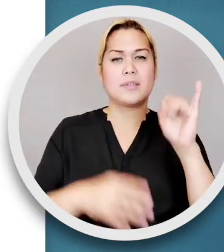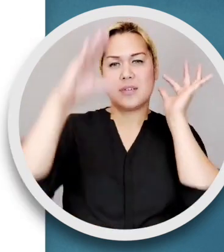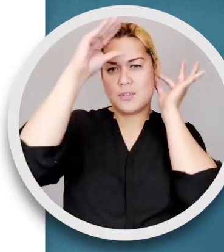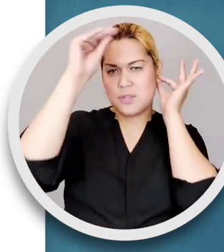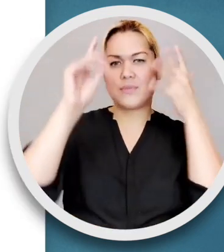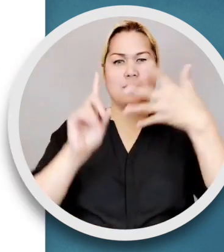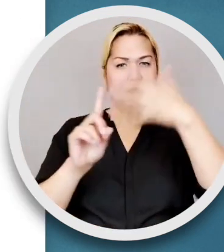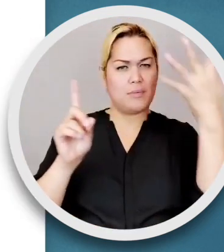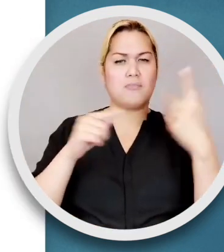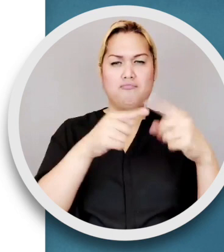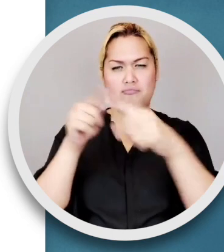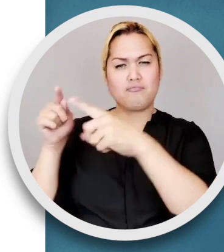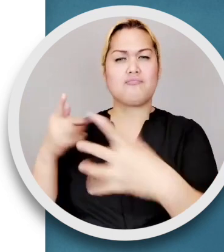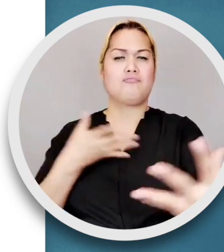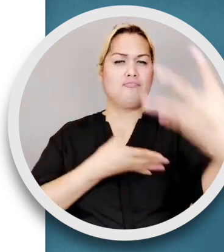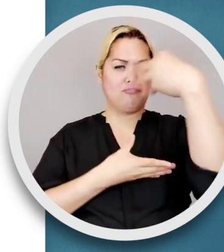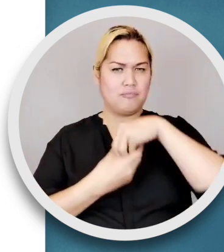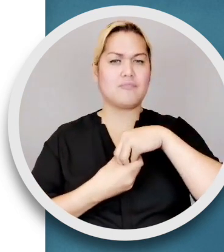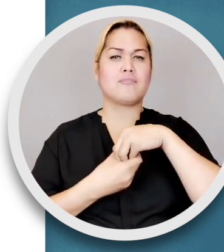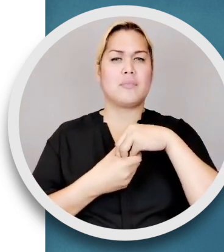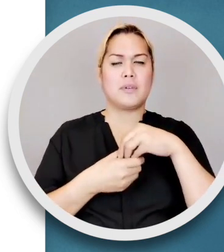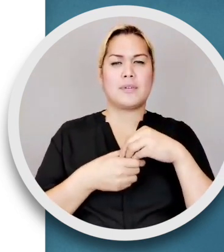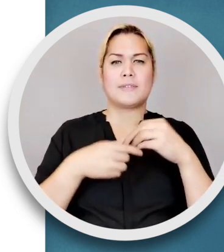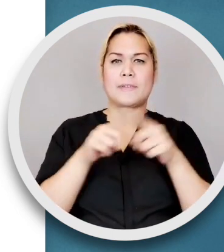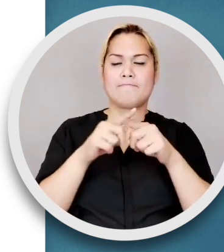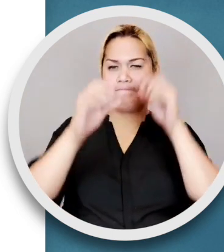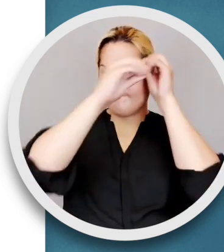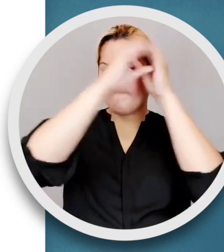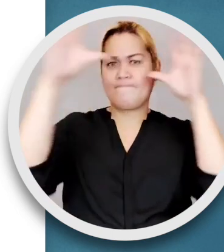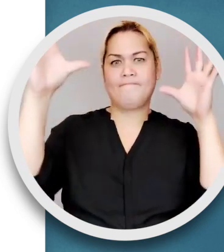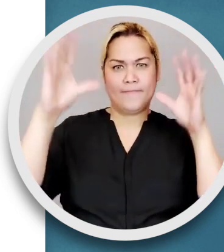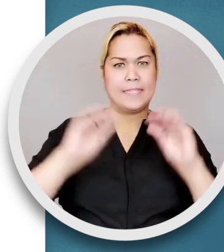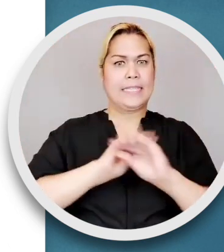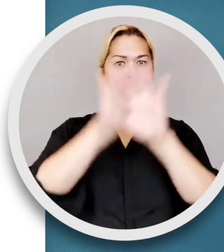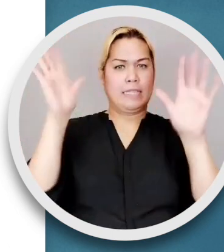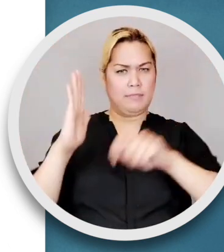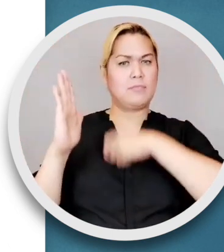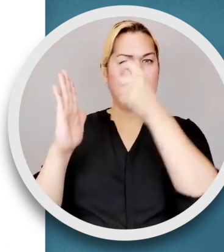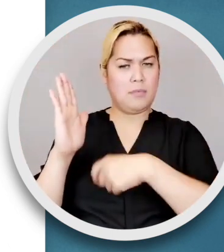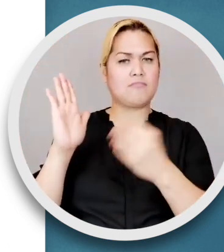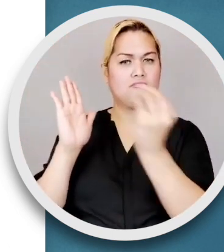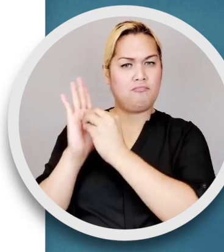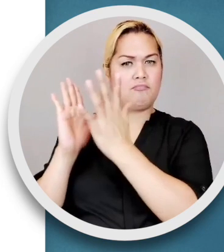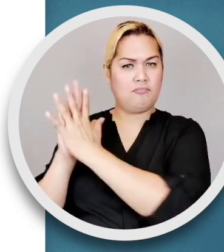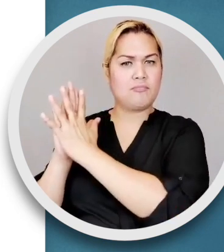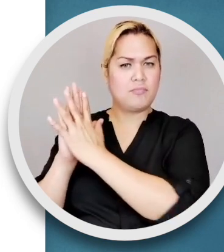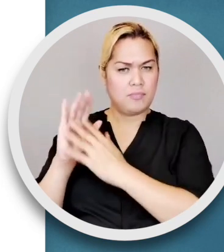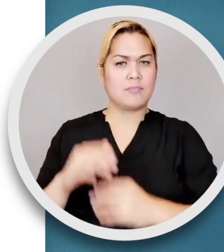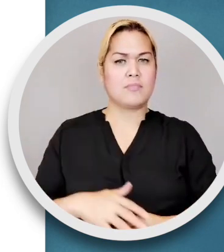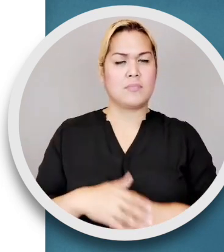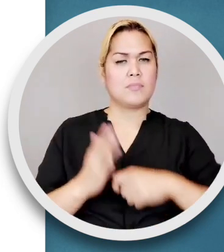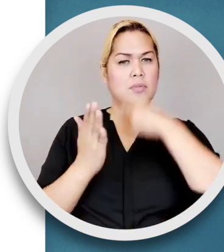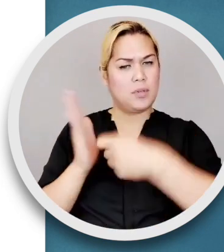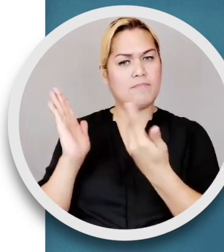new ideas or products in the form of concrete GESI program and project proposals based on evidence using the